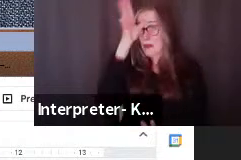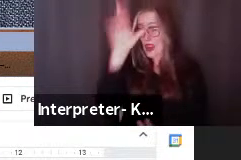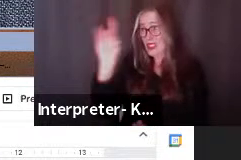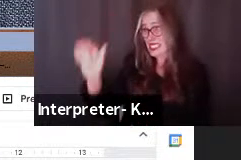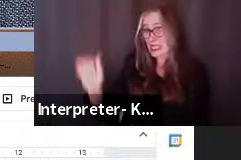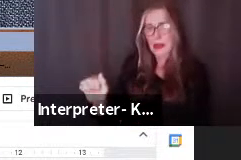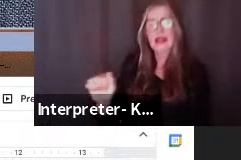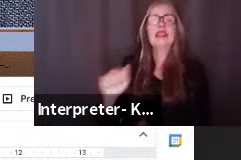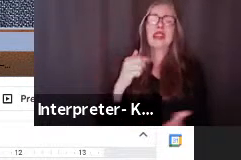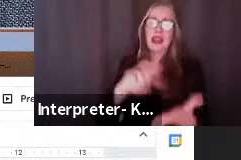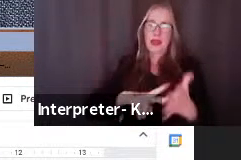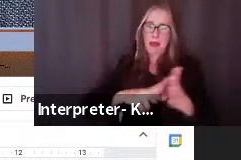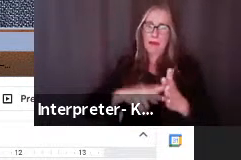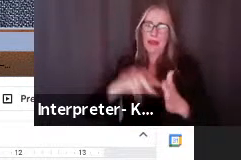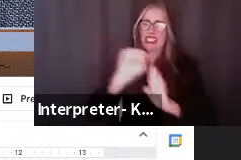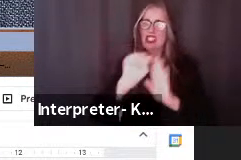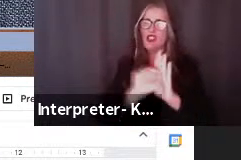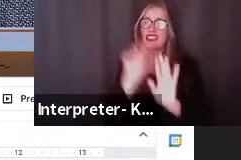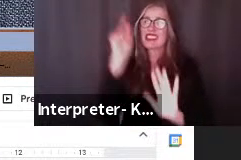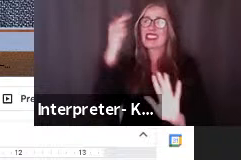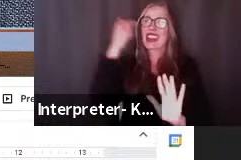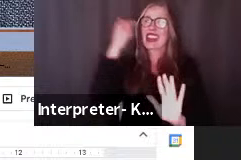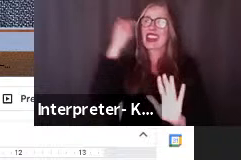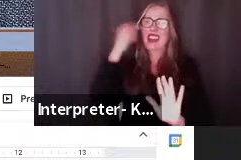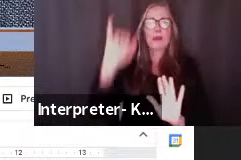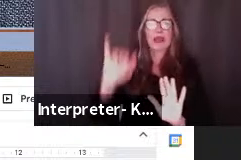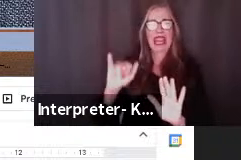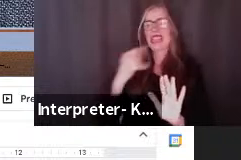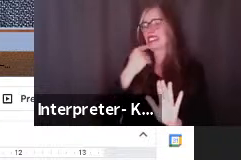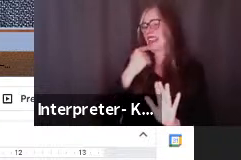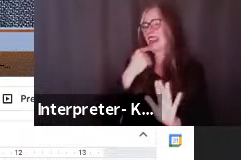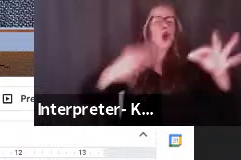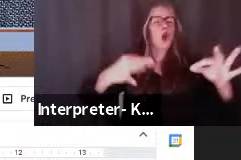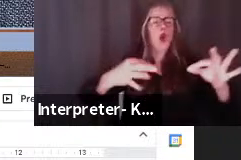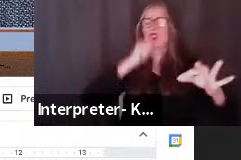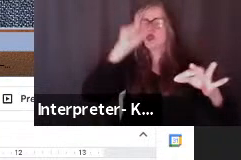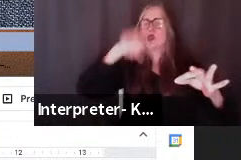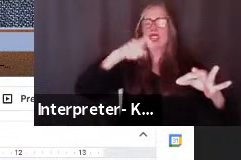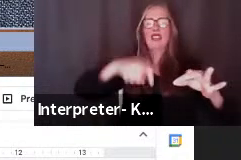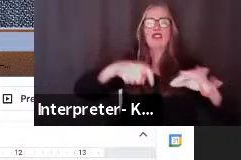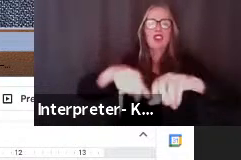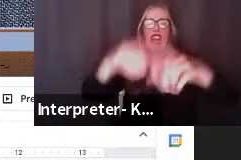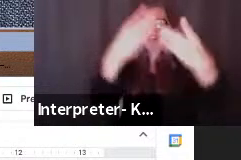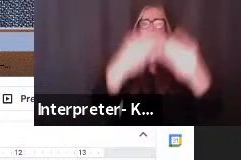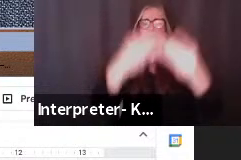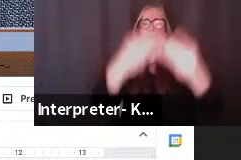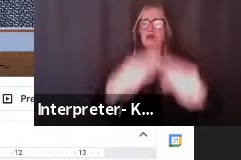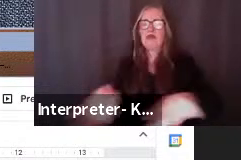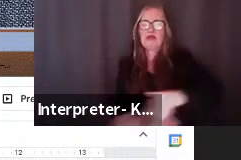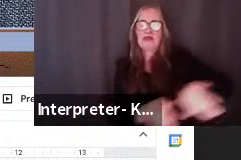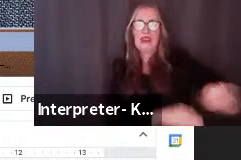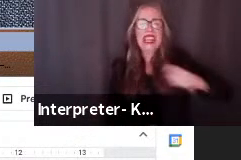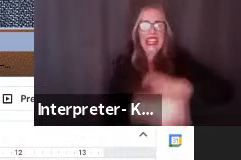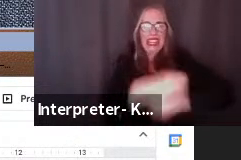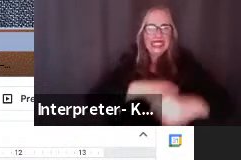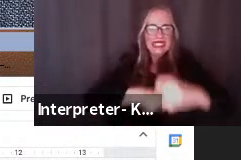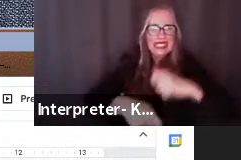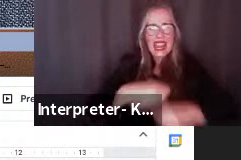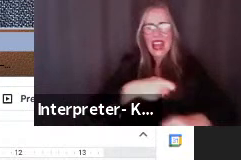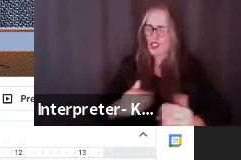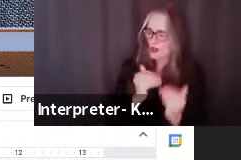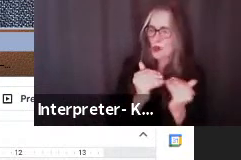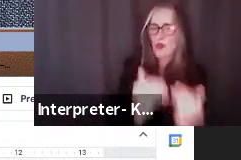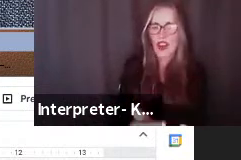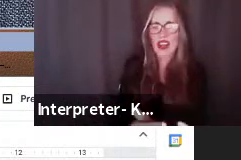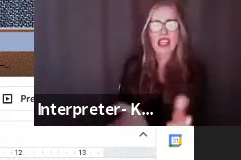discretion to um dispense with due process uh reunification efforts being the due process in these cases moving